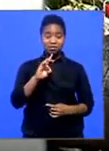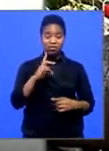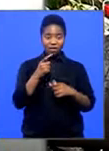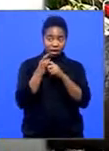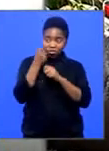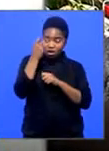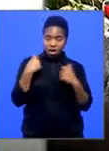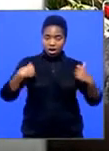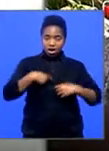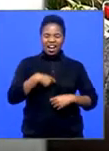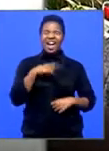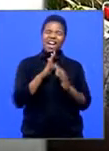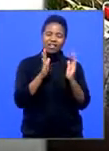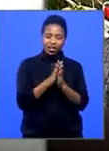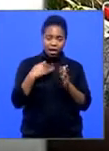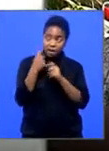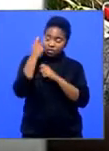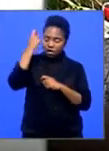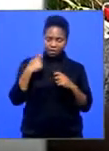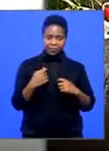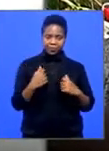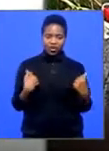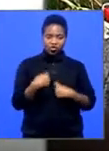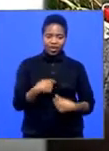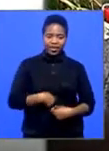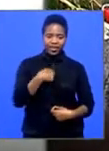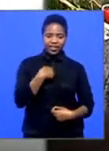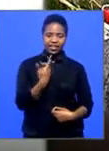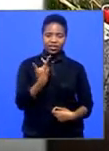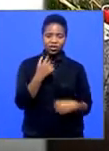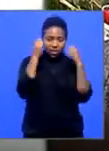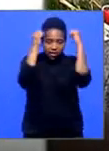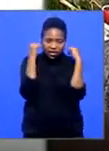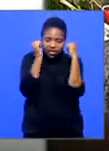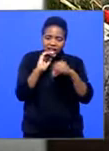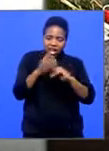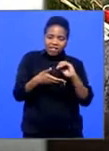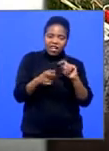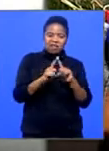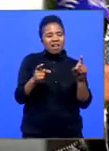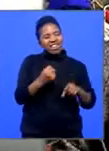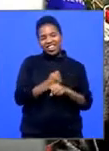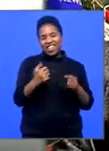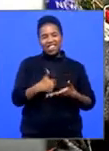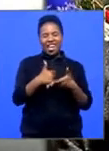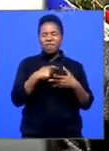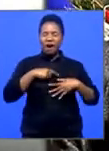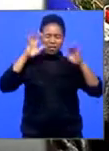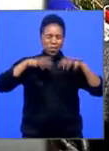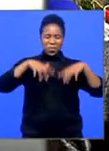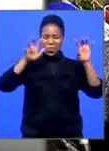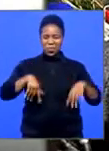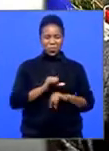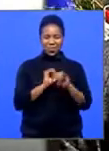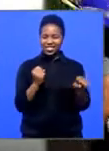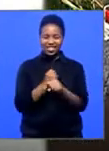everything. I had jackets on, I had umbrellas, I had the little plastic bag over, but it didn't quite help. I'm sure the mood must have been